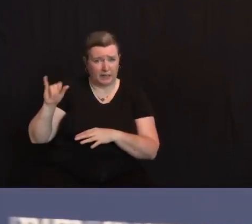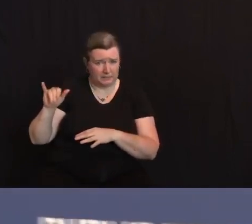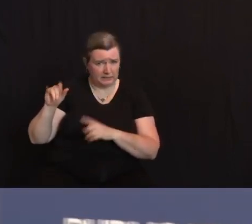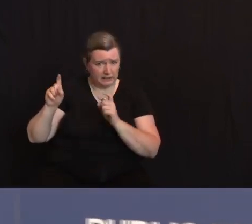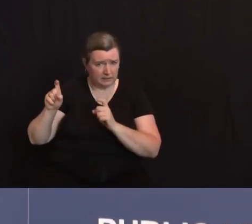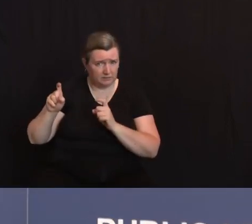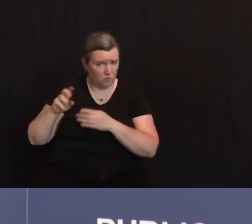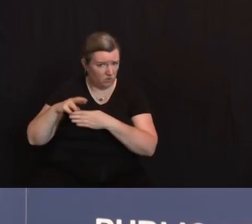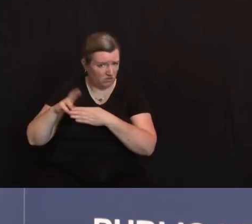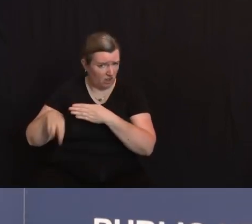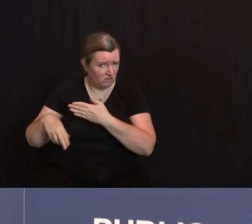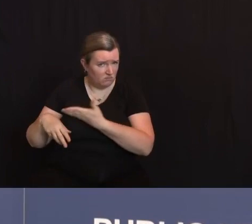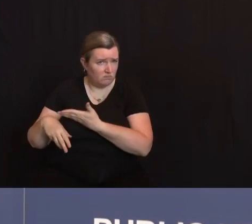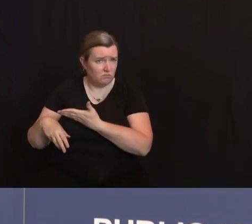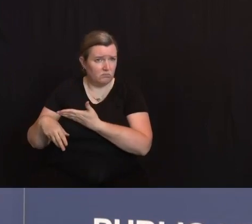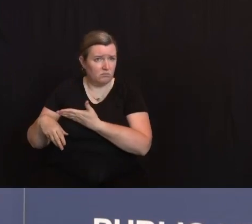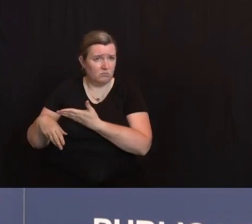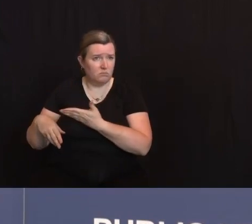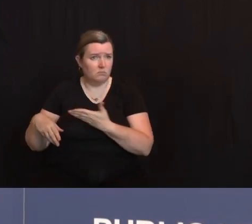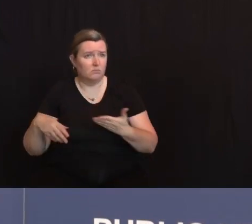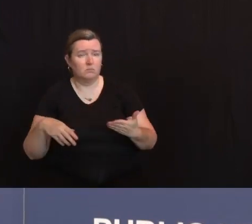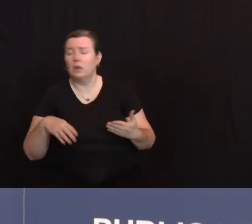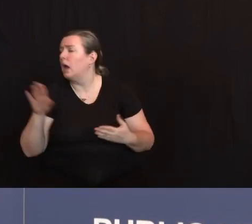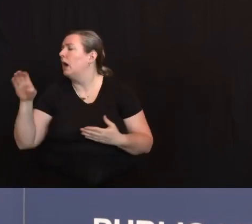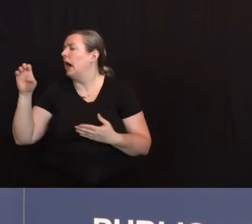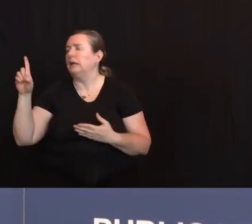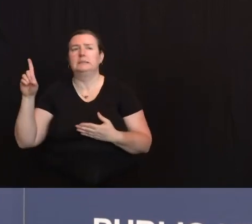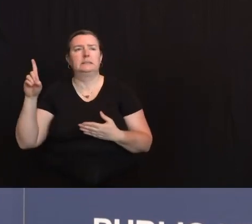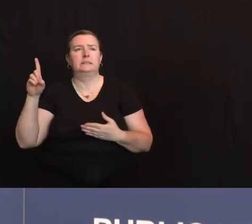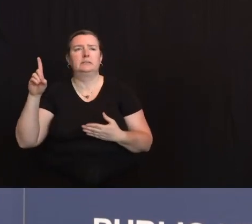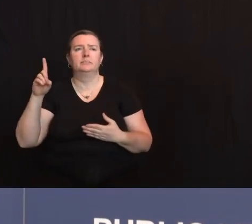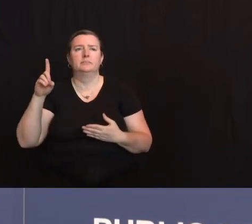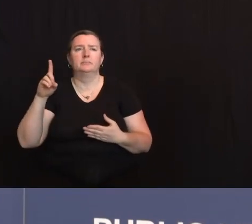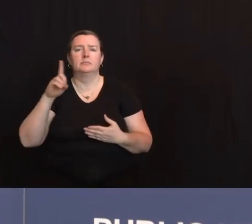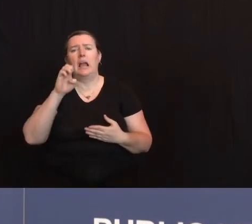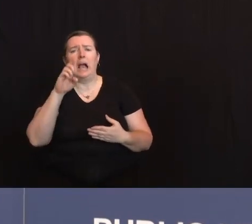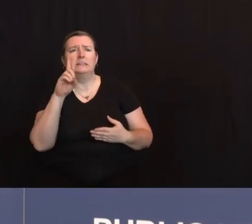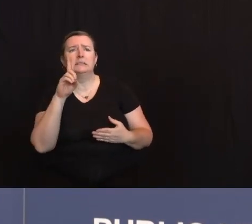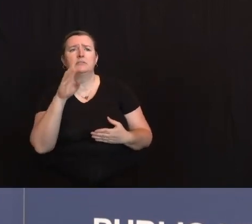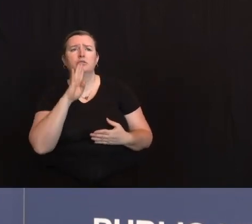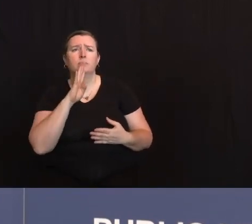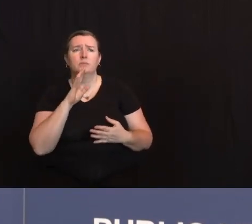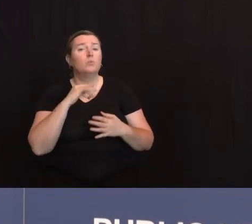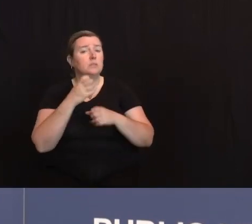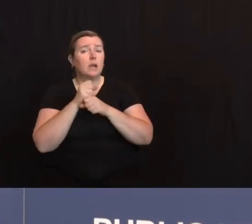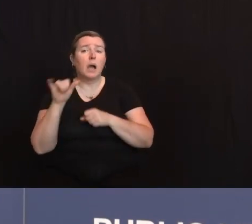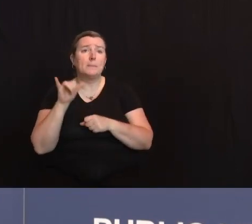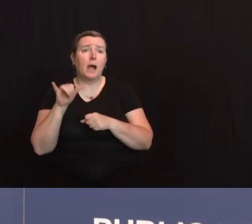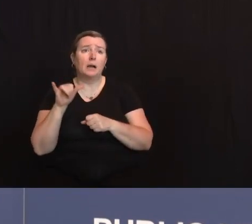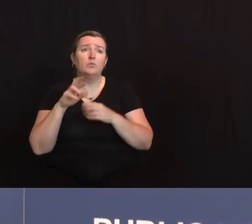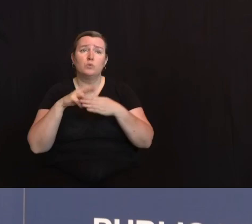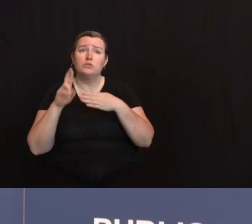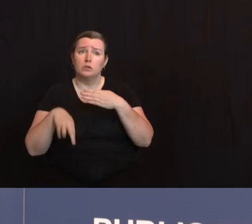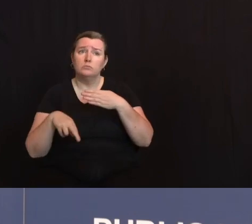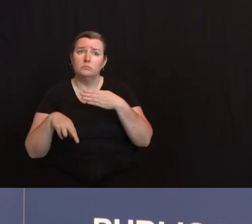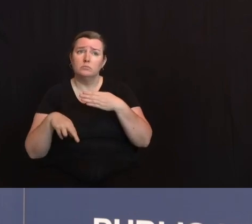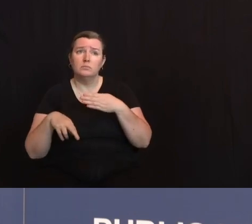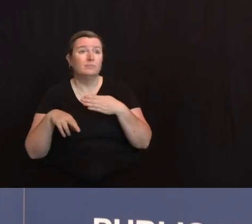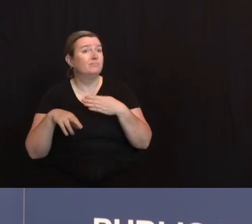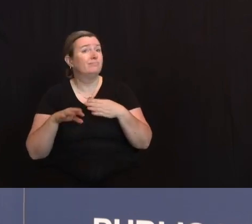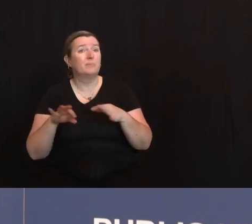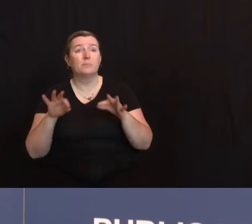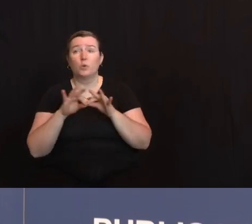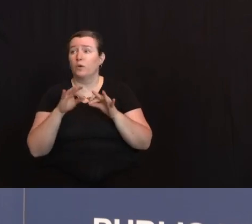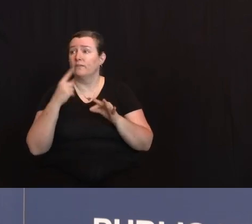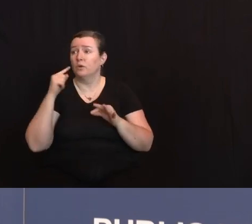Let me speak to the antibody results. Yes, we do get antibody results. And the first most important thing to understand about these is these are not